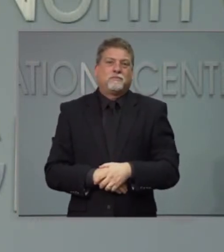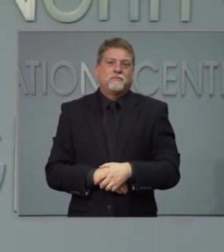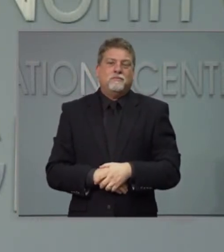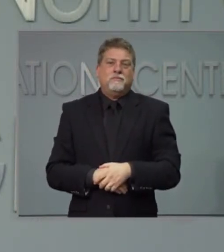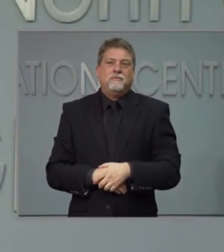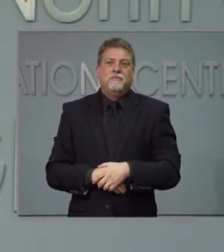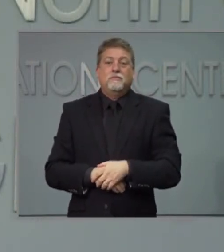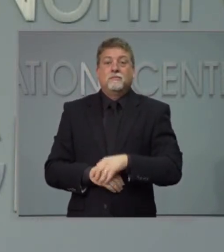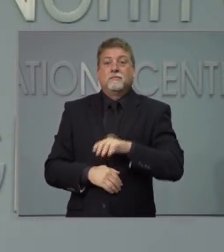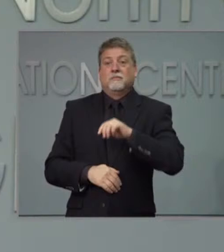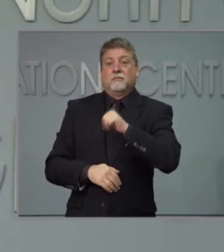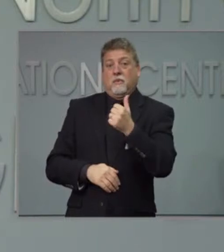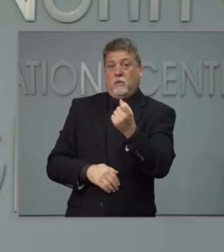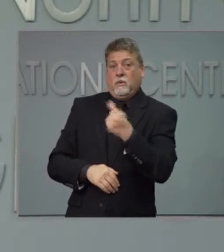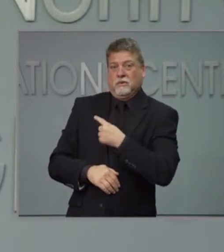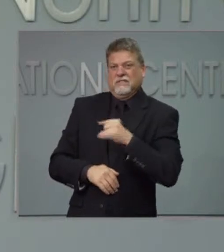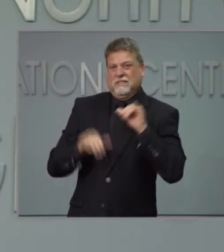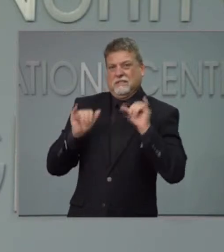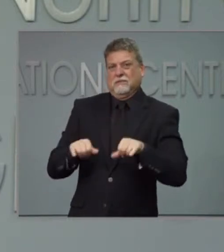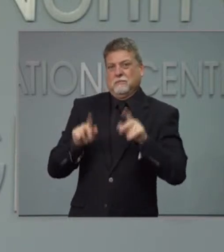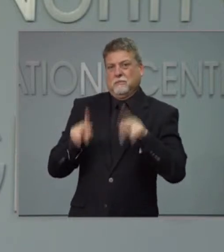Follow-up, Dewan Hogard, ABC 11.